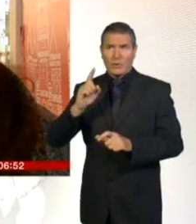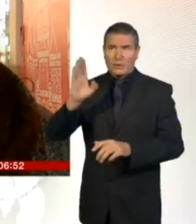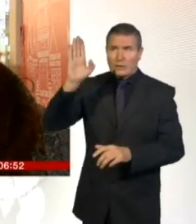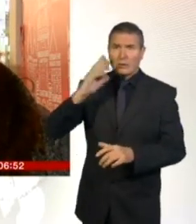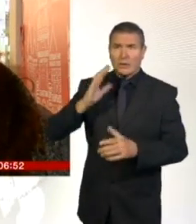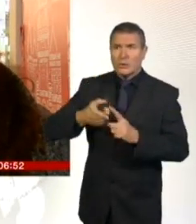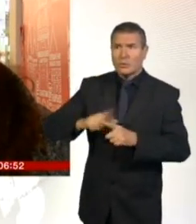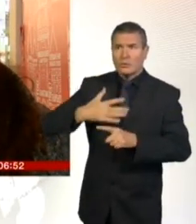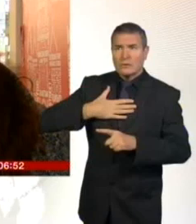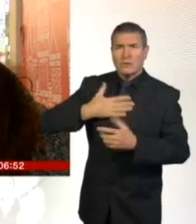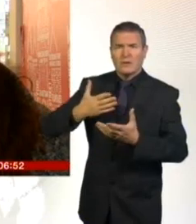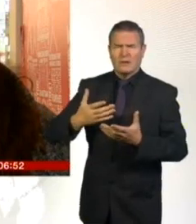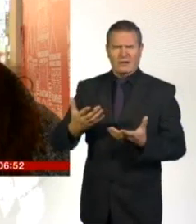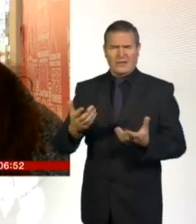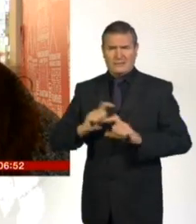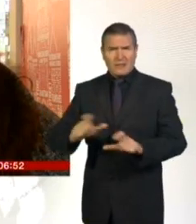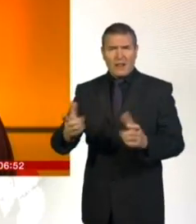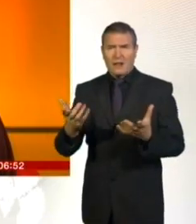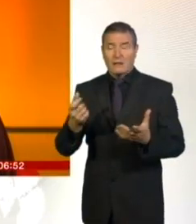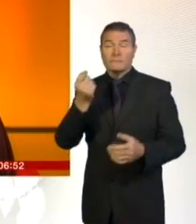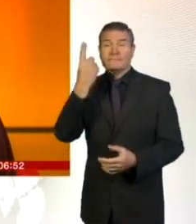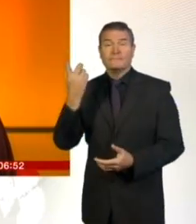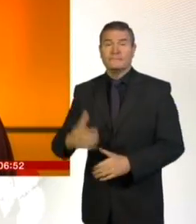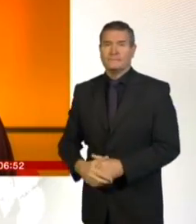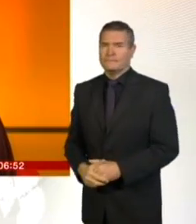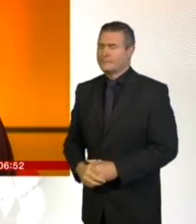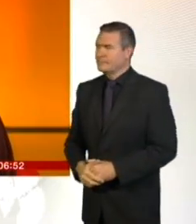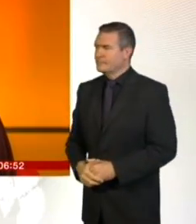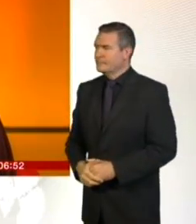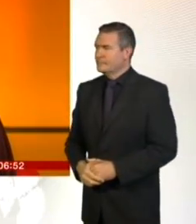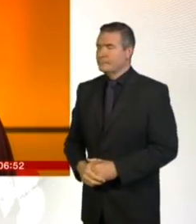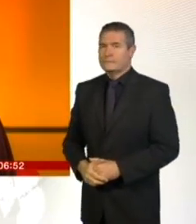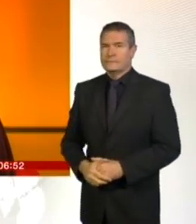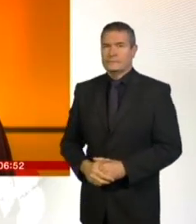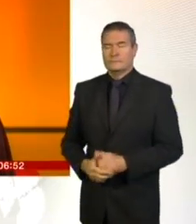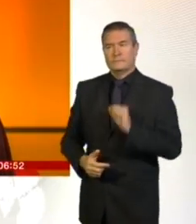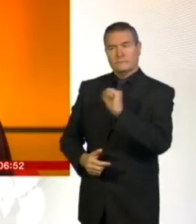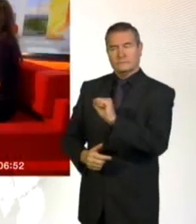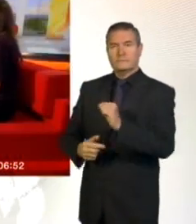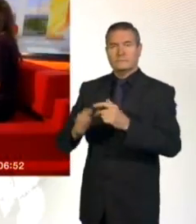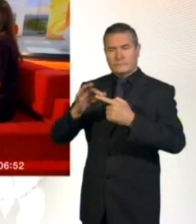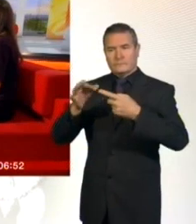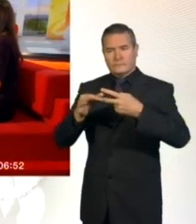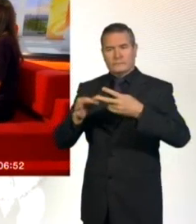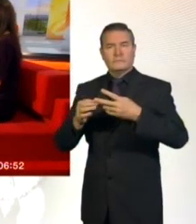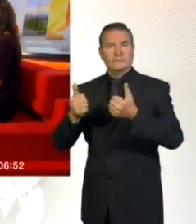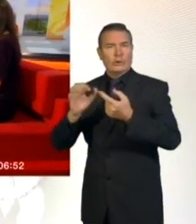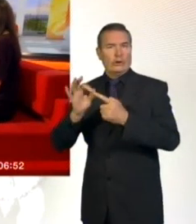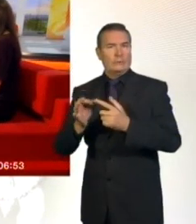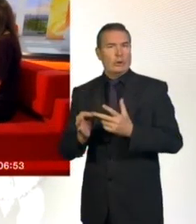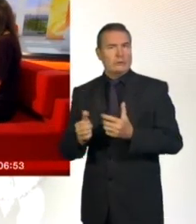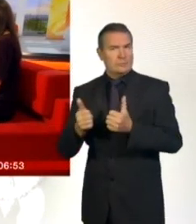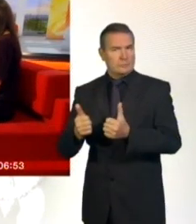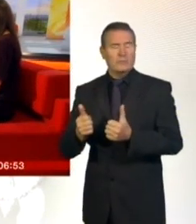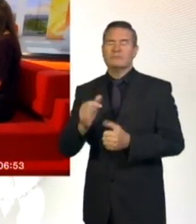me, what about us? Yeah, I mean, those comments really... She makes some really good points, doesn't she?